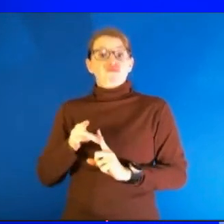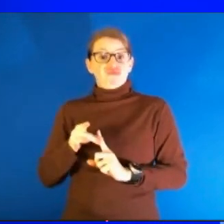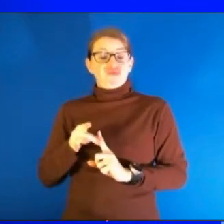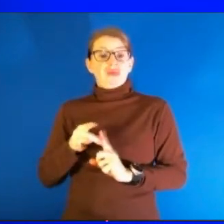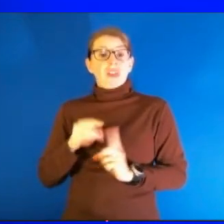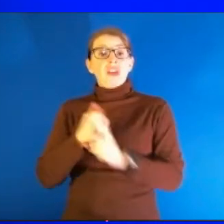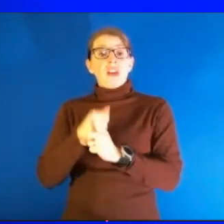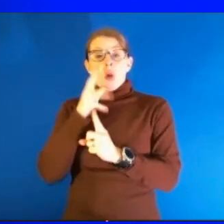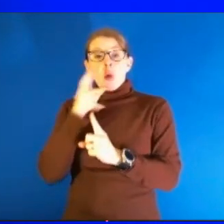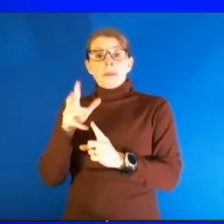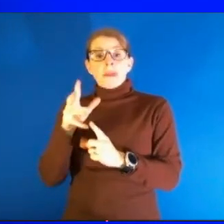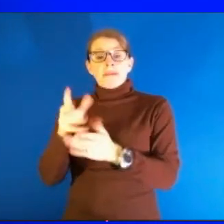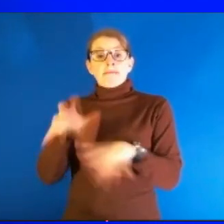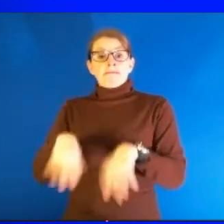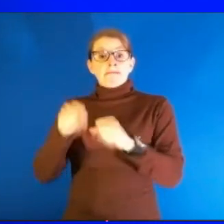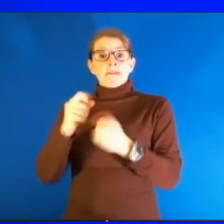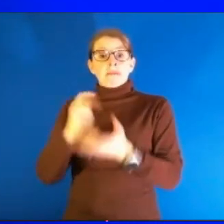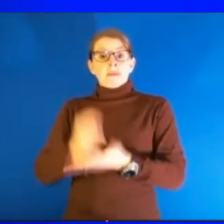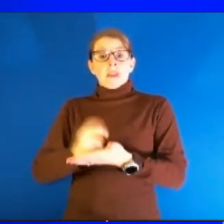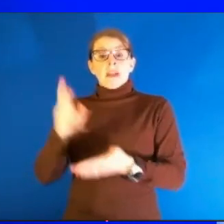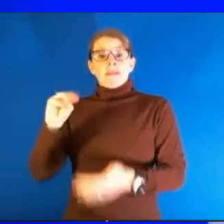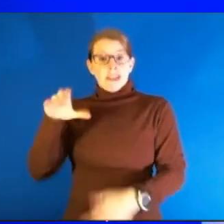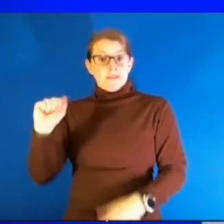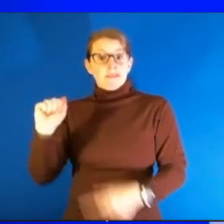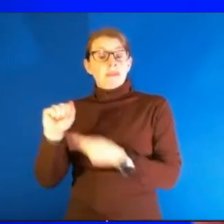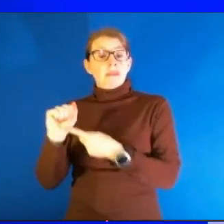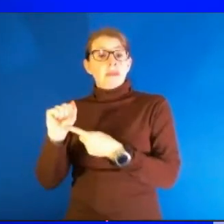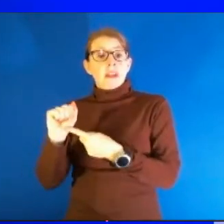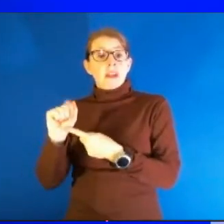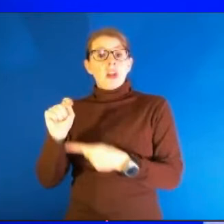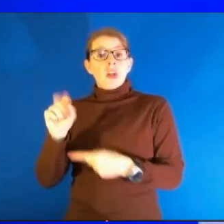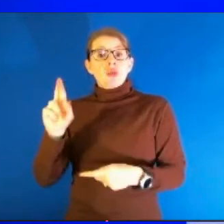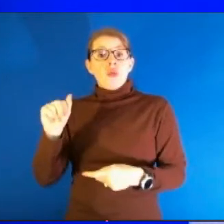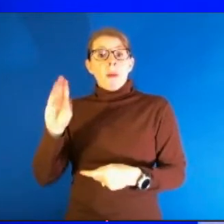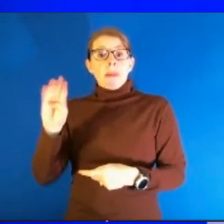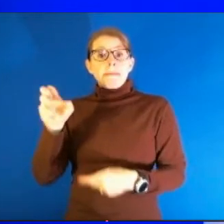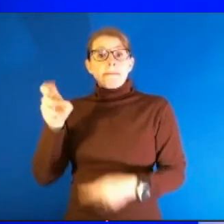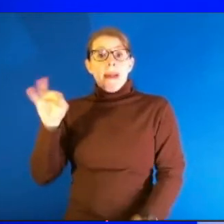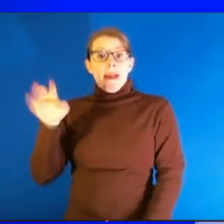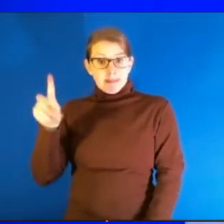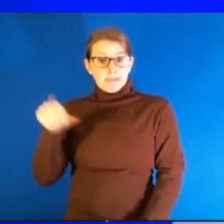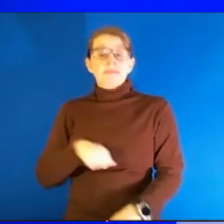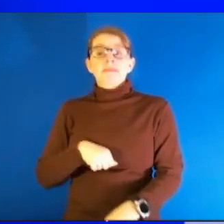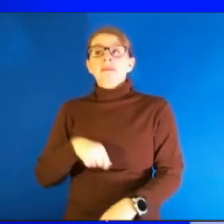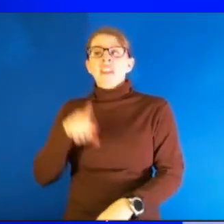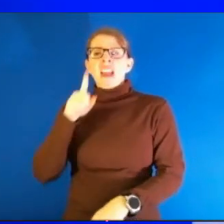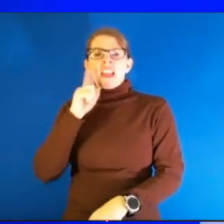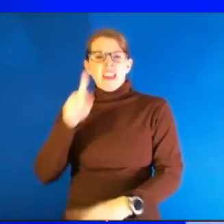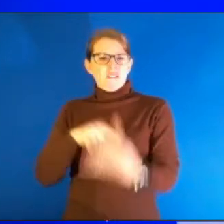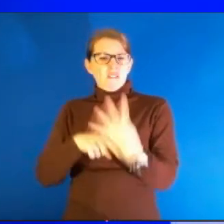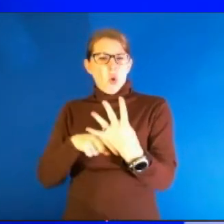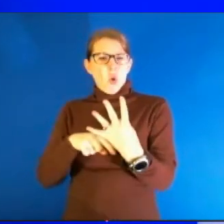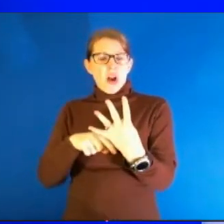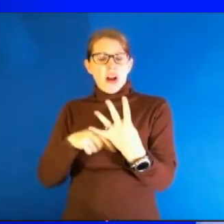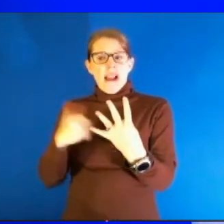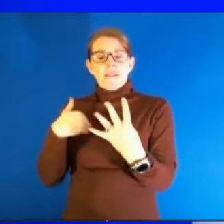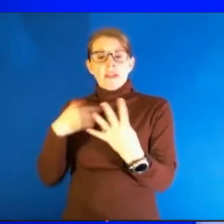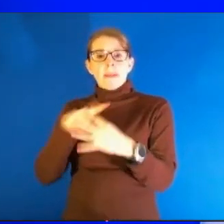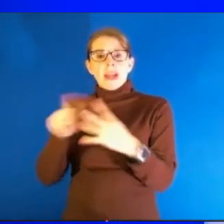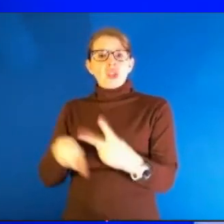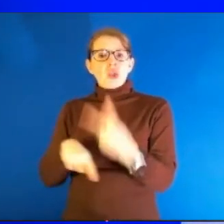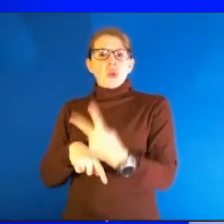a treatment monoclonal antibody. That's sotrovimab, and unfortunately, I think there are 4 on the market, but 2 at least have had